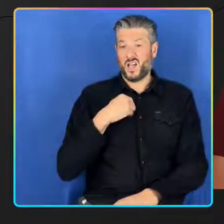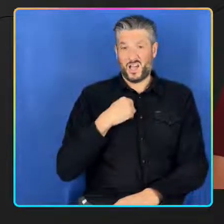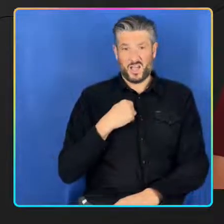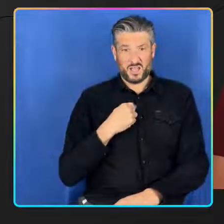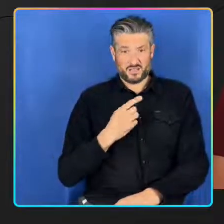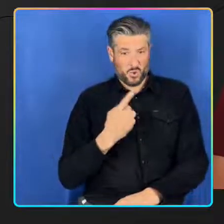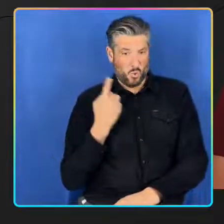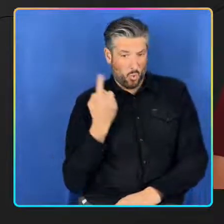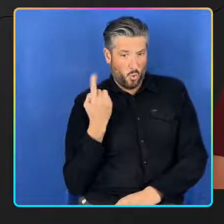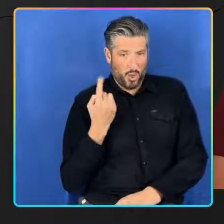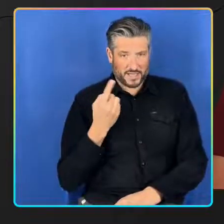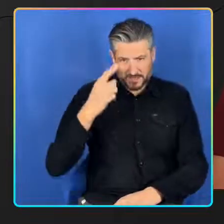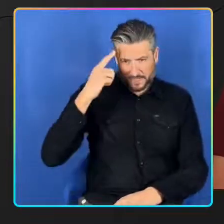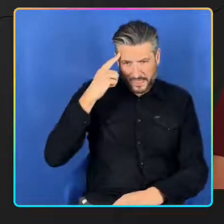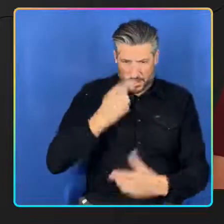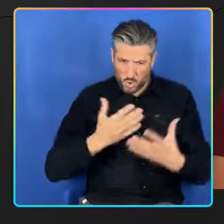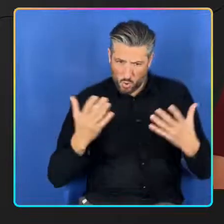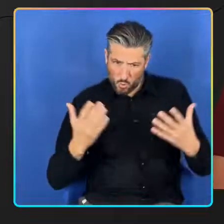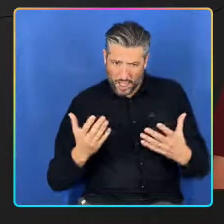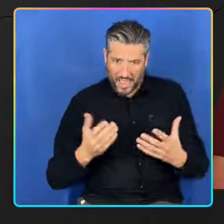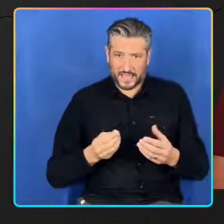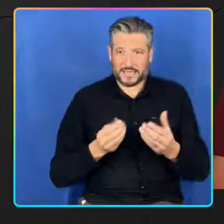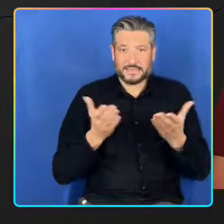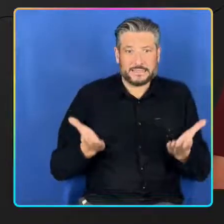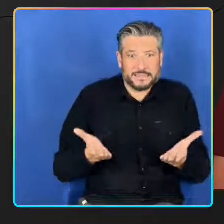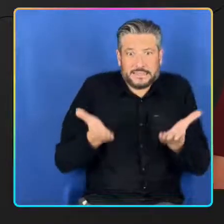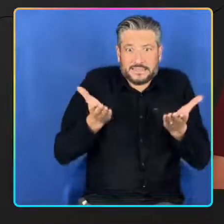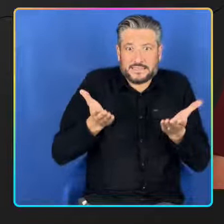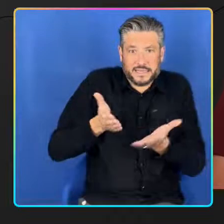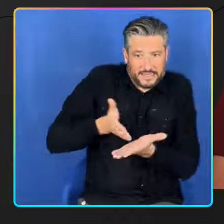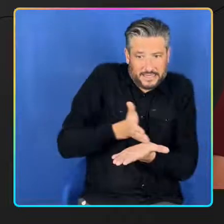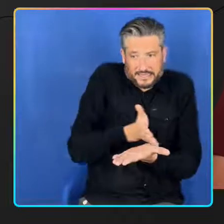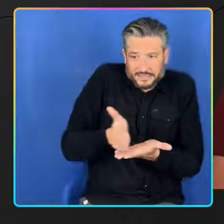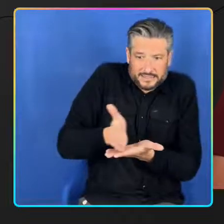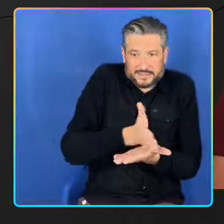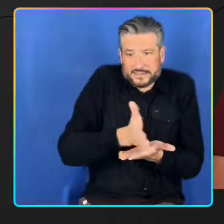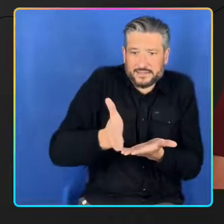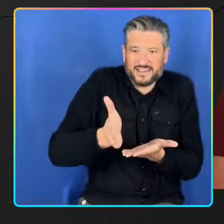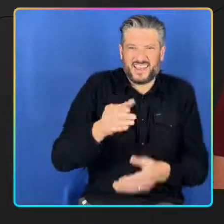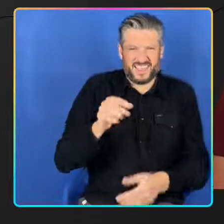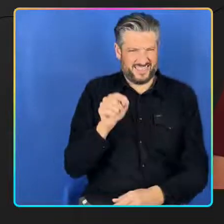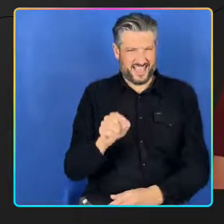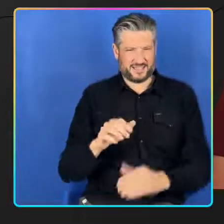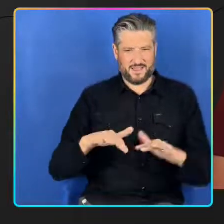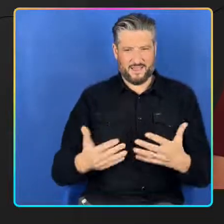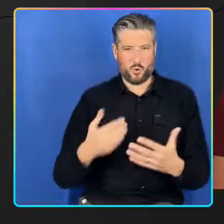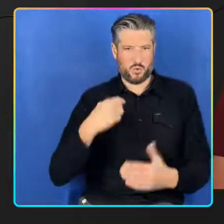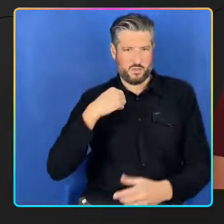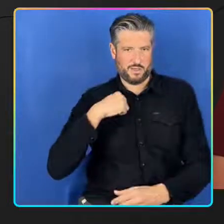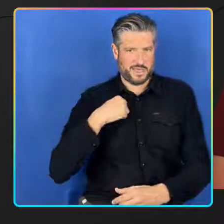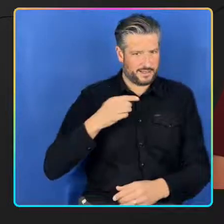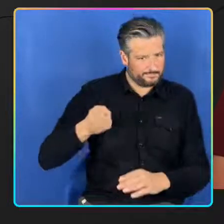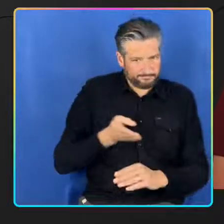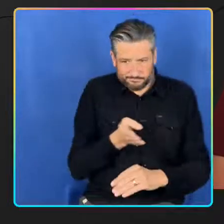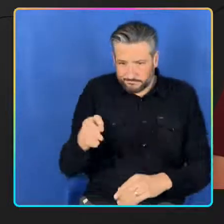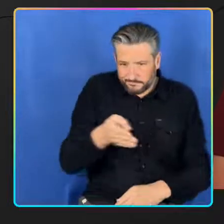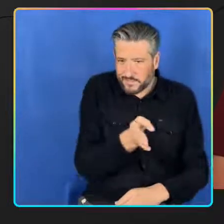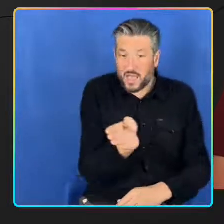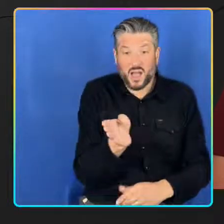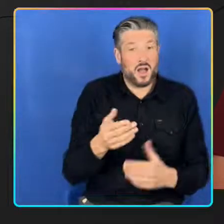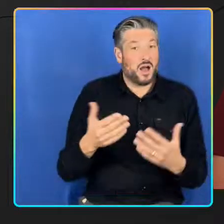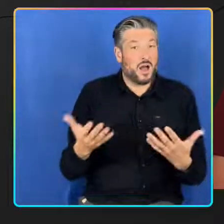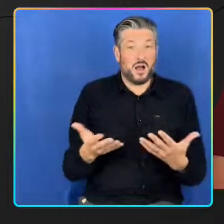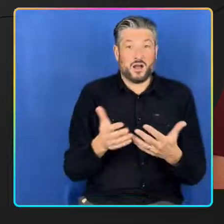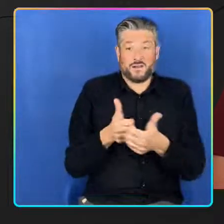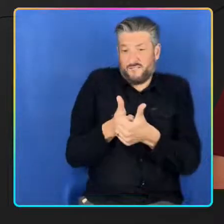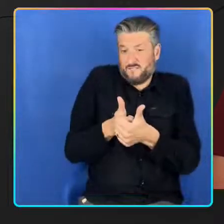resistance approach I take as the kind of general architecture of how I learn something new. And so then that will change widely depending upon what the path of least